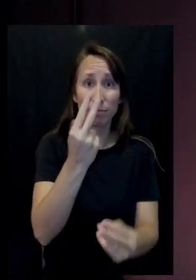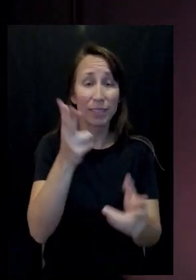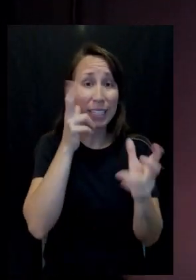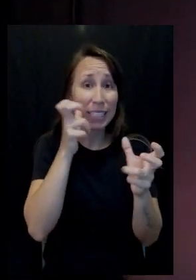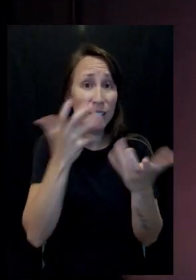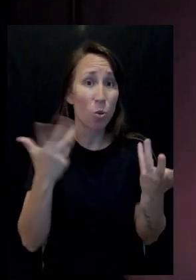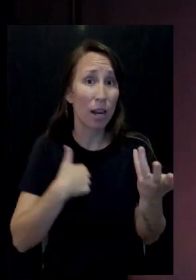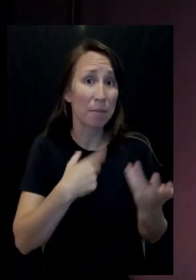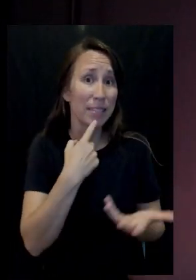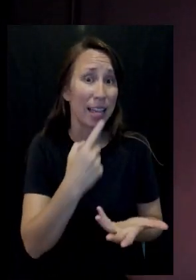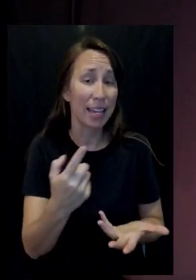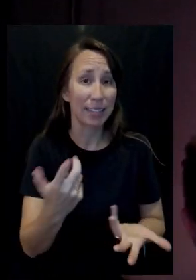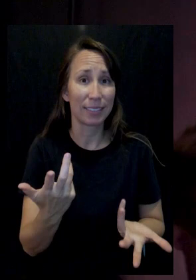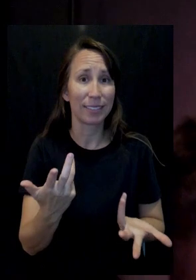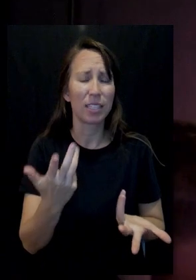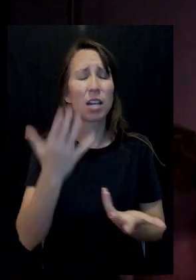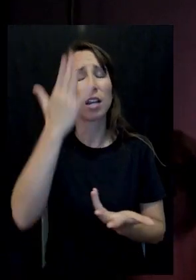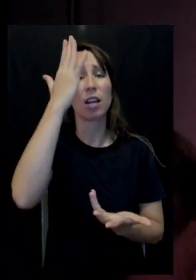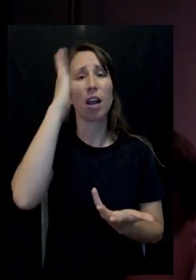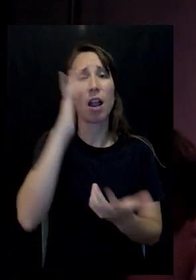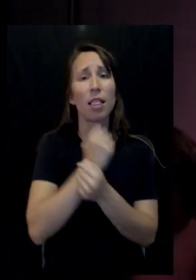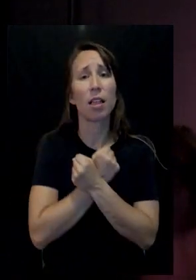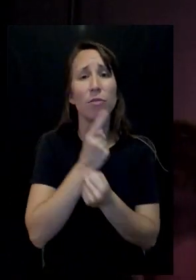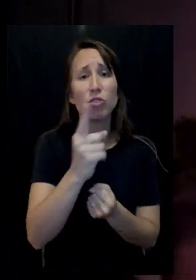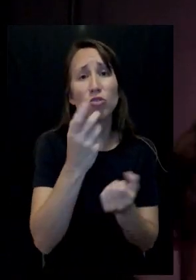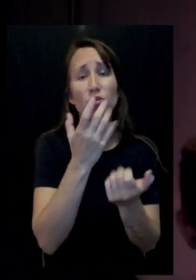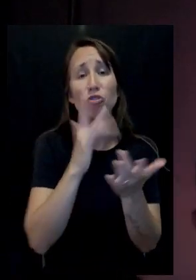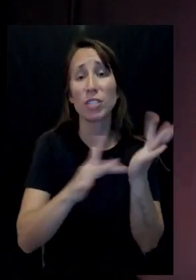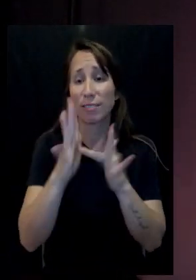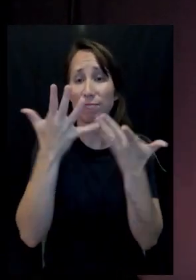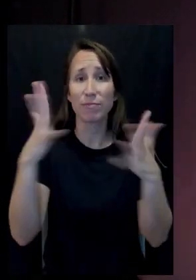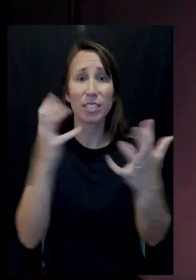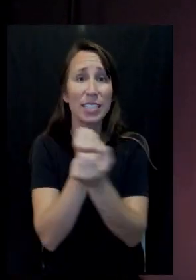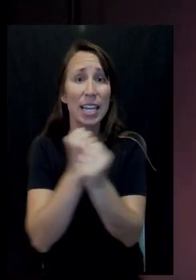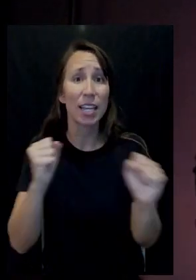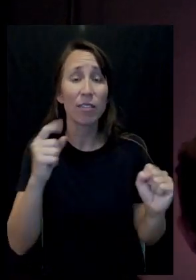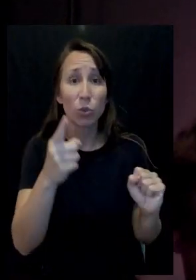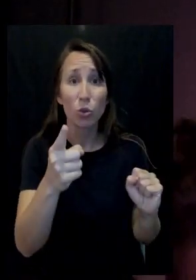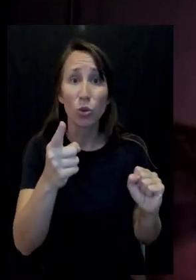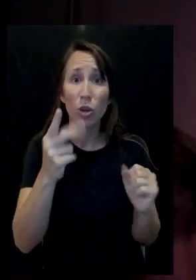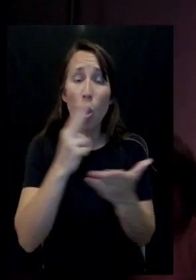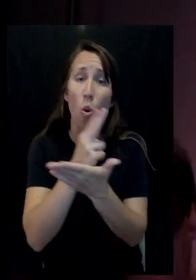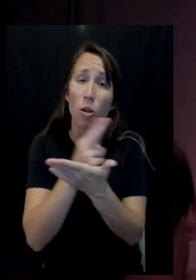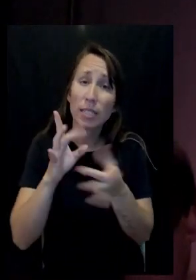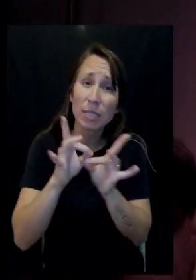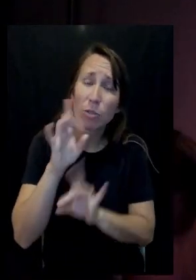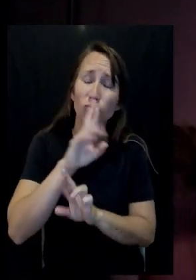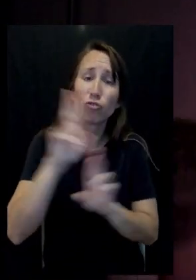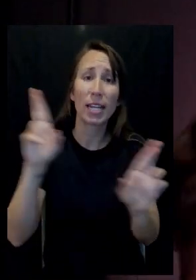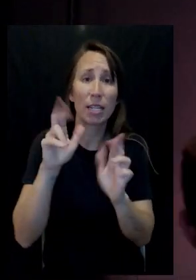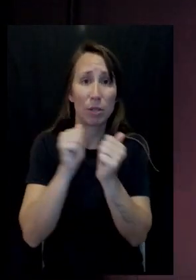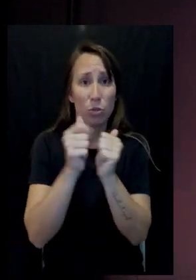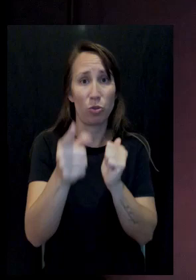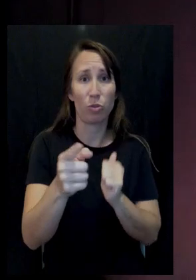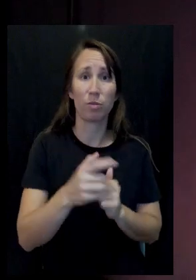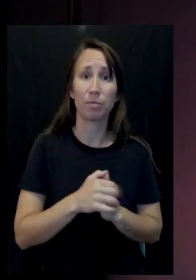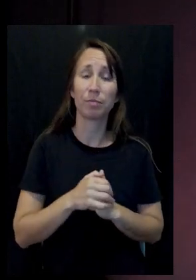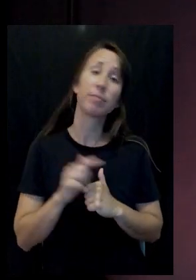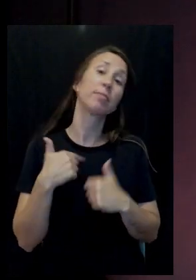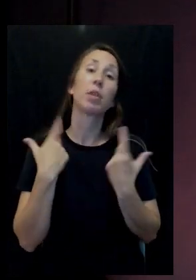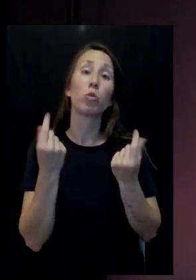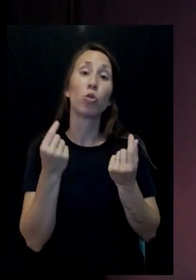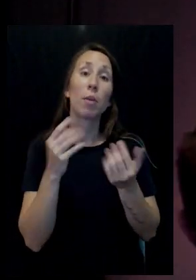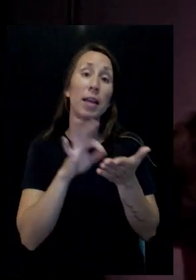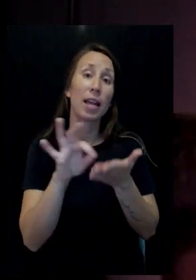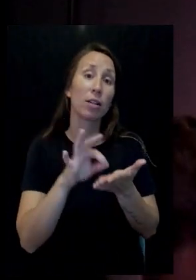you. That Jesus has saved you. And the Holy Spirit is ready to be with you. So what I'm going to do is I'm going to count